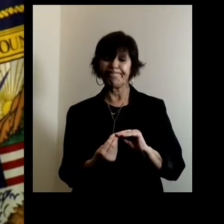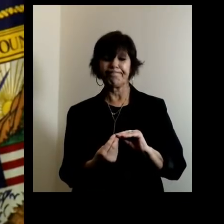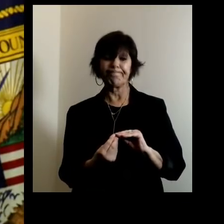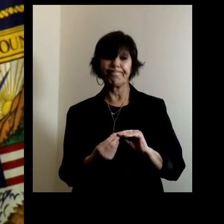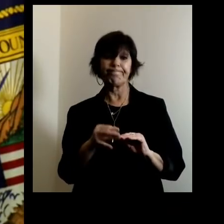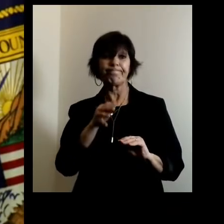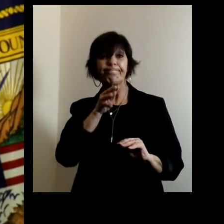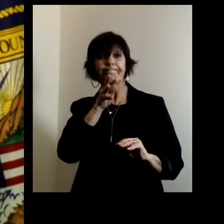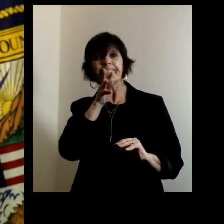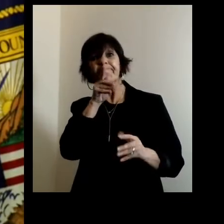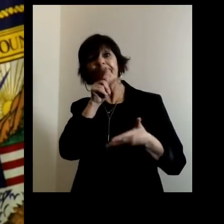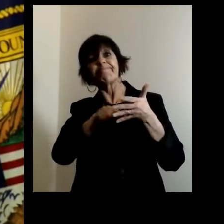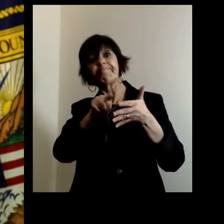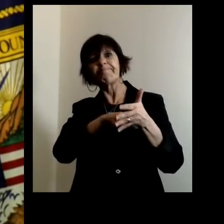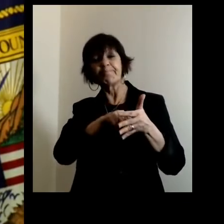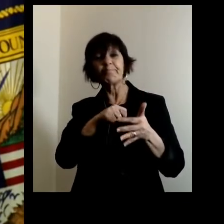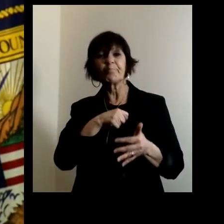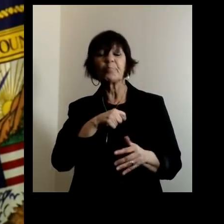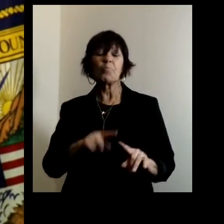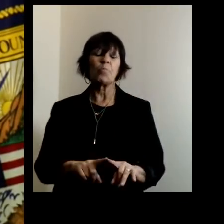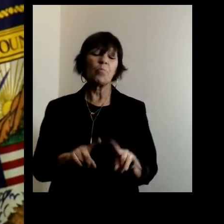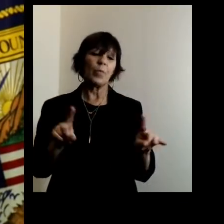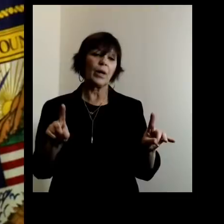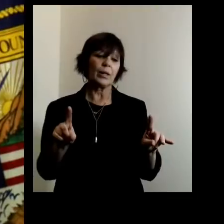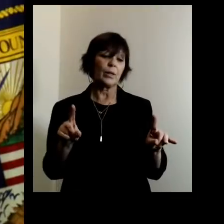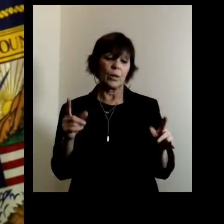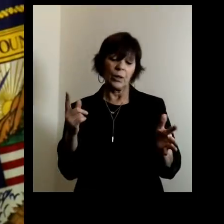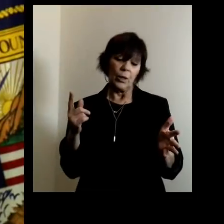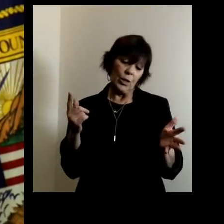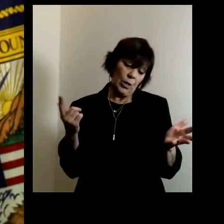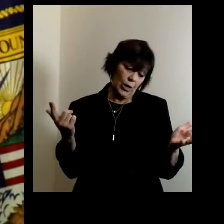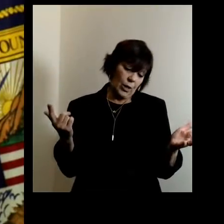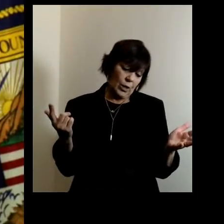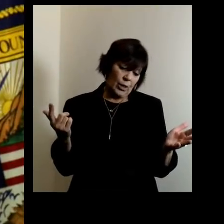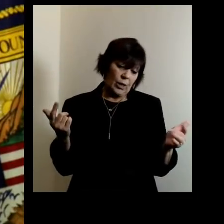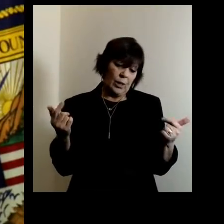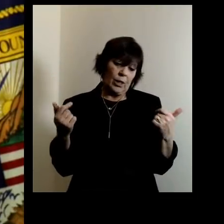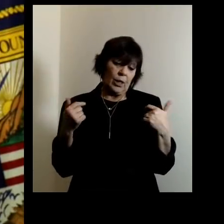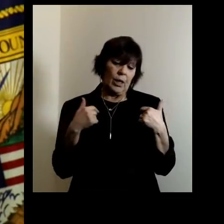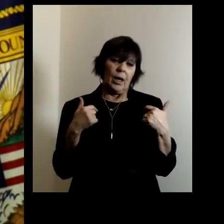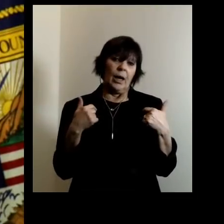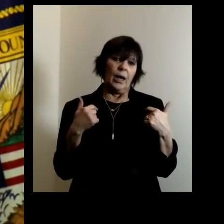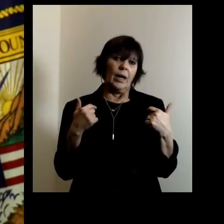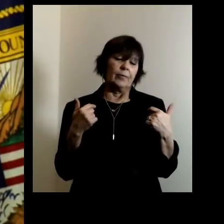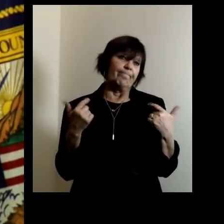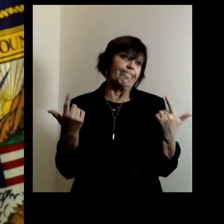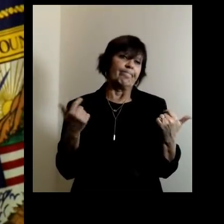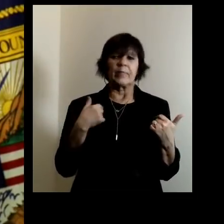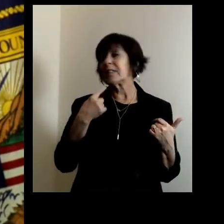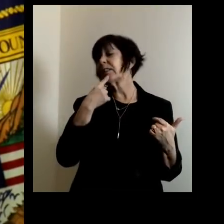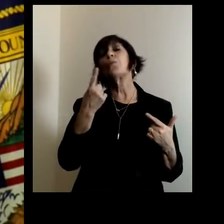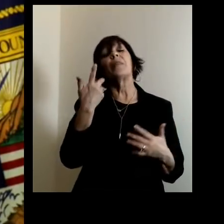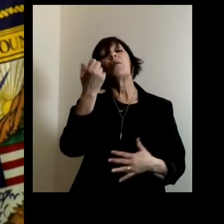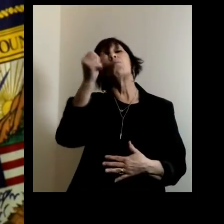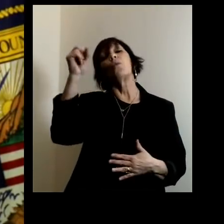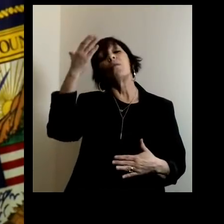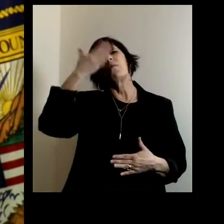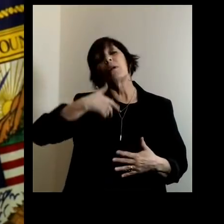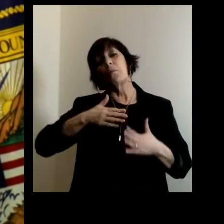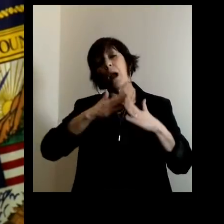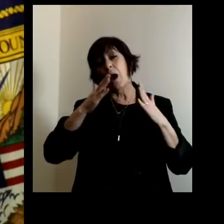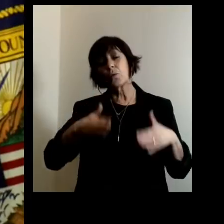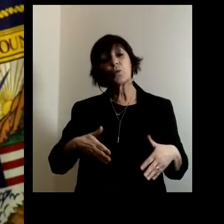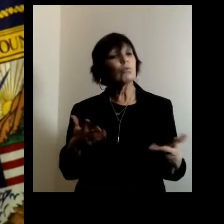in their critique of me and the actions that I take. I'm As I said, with regards to the protests in front of my house,